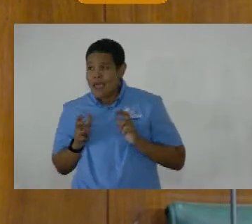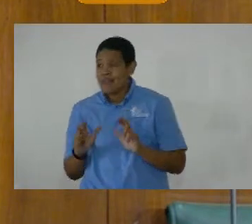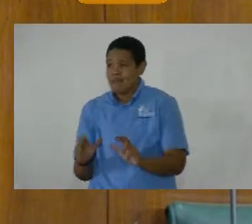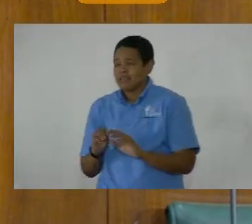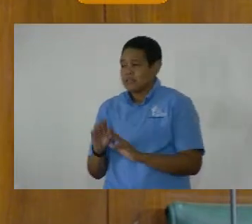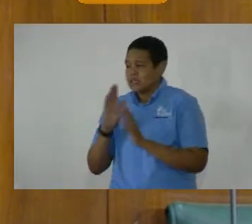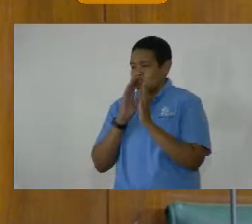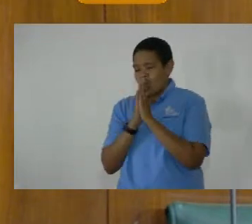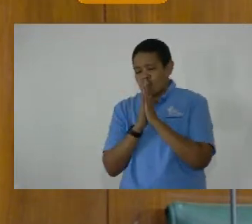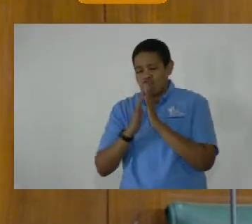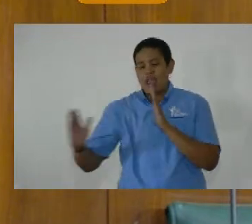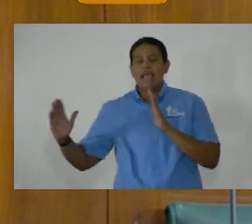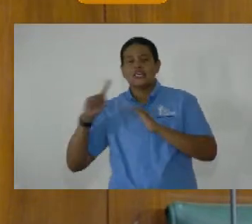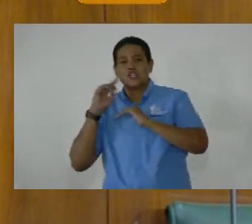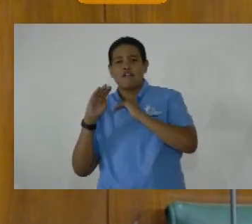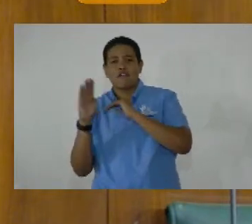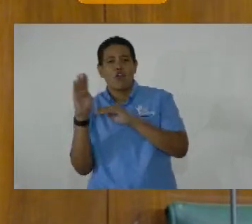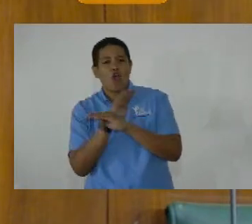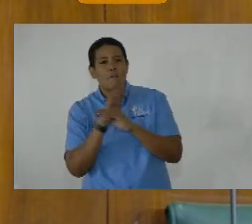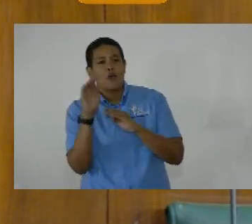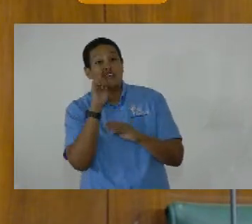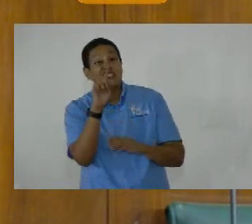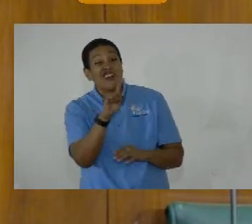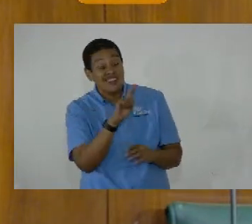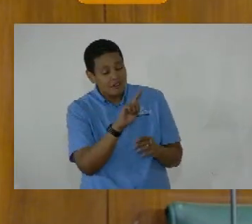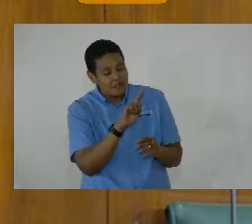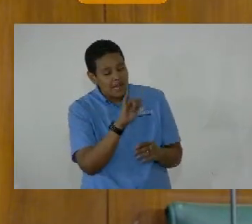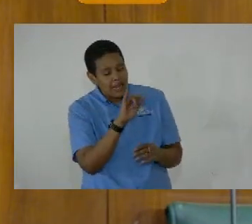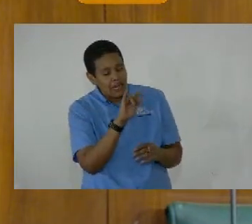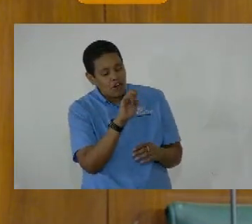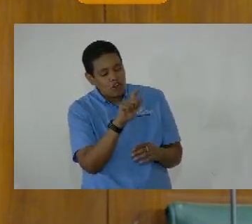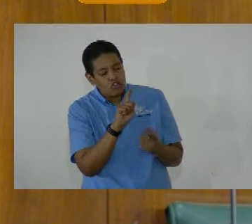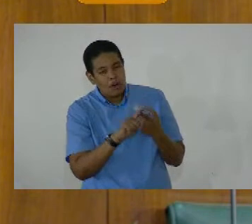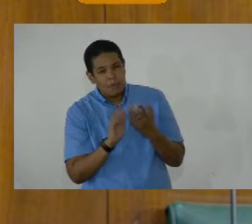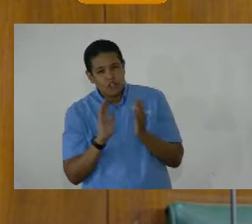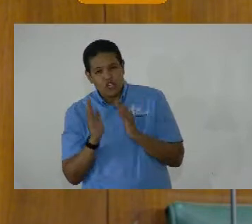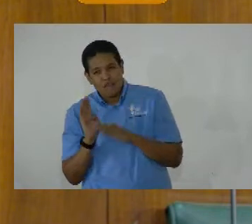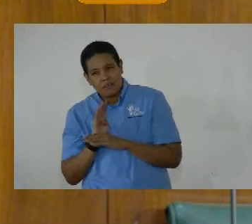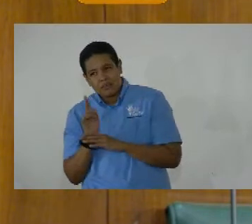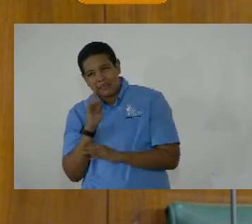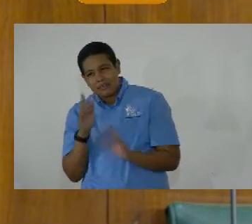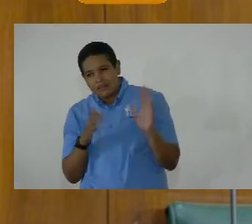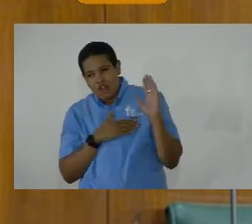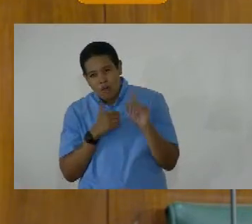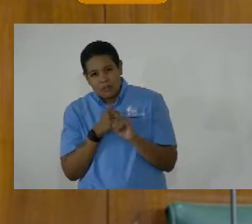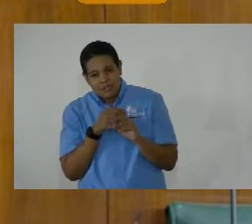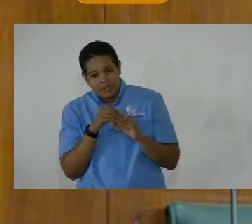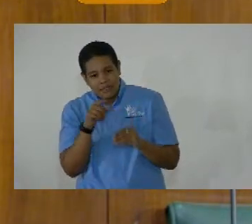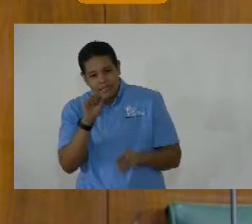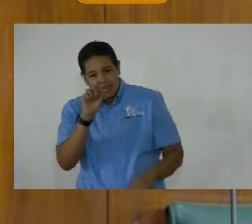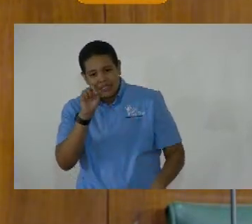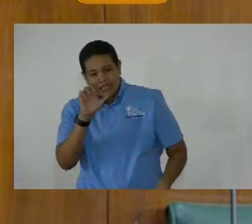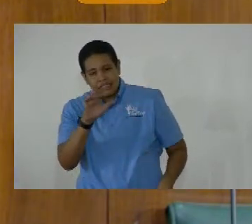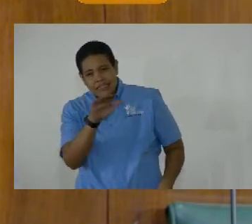range of commercial, industrial, and services businesses permitted in the SEZs.